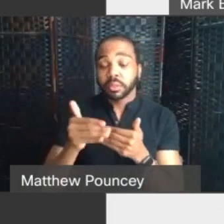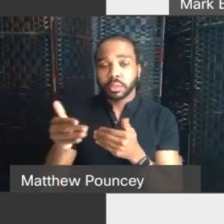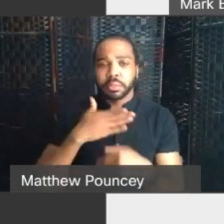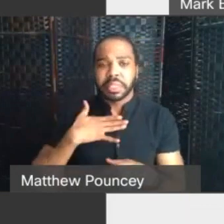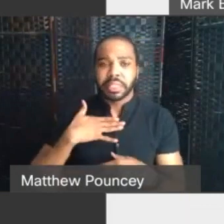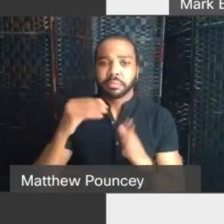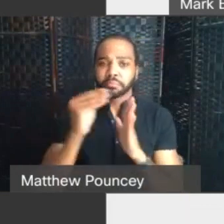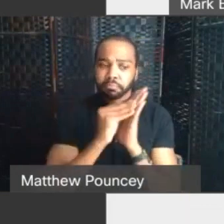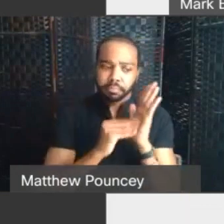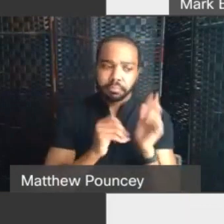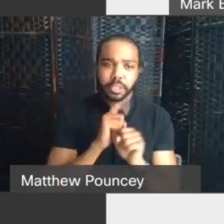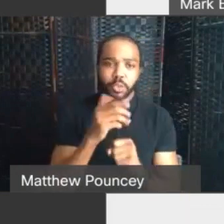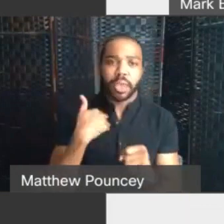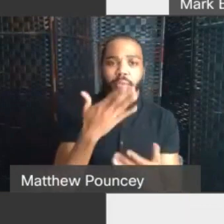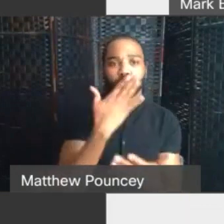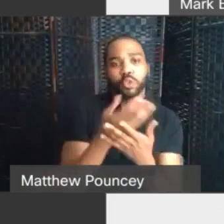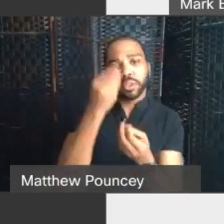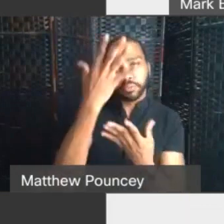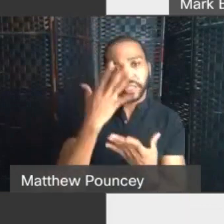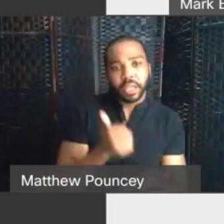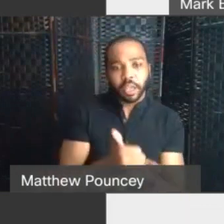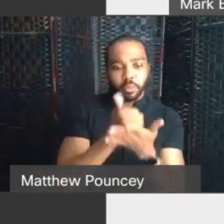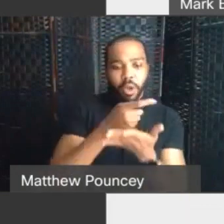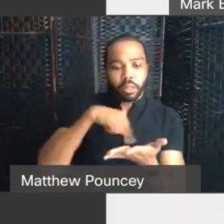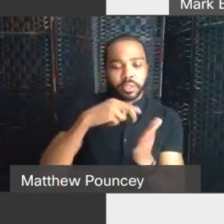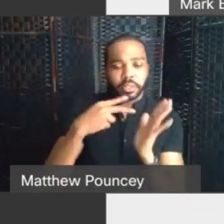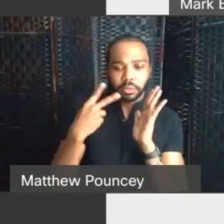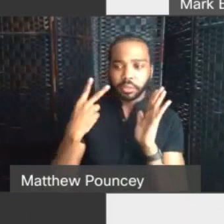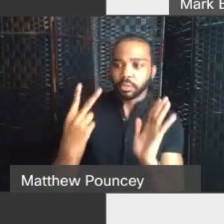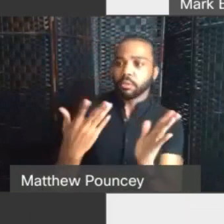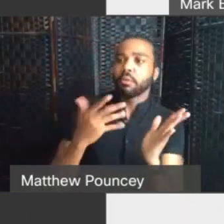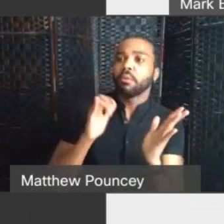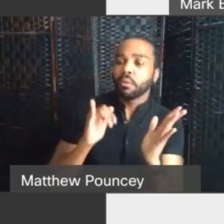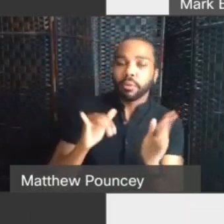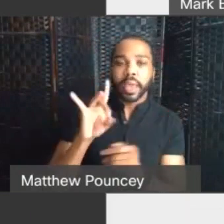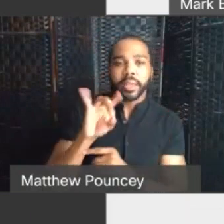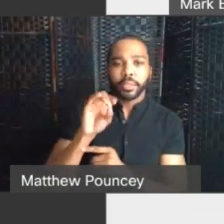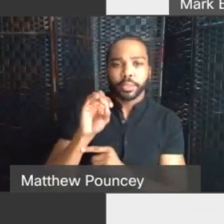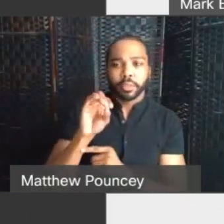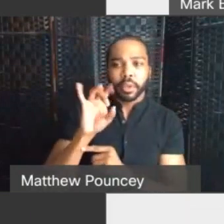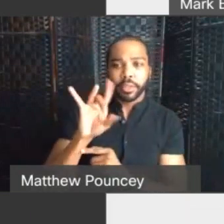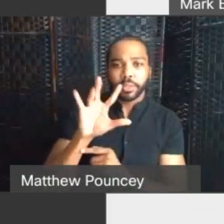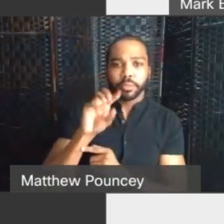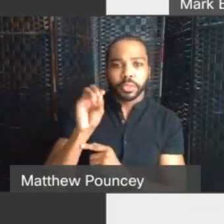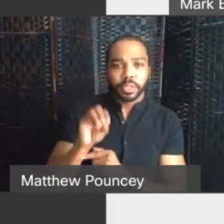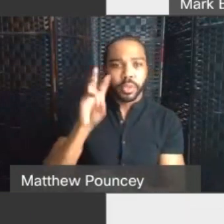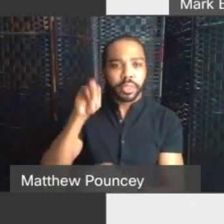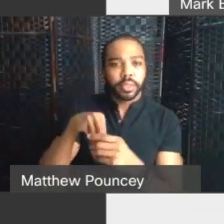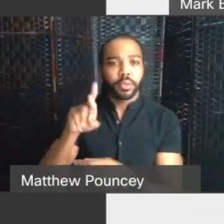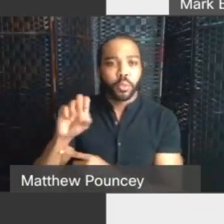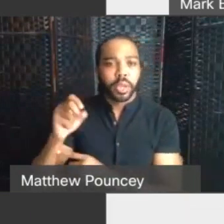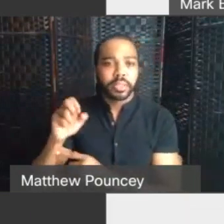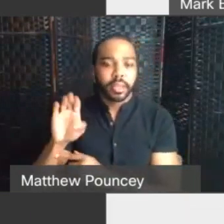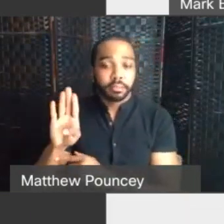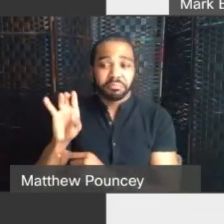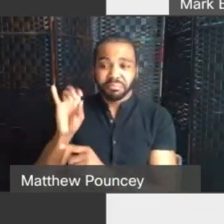we can see even, you know, the 83% in residential habilitation, um, you